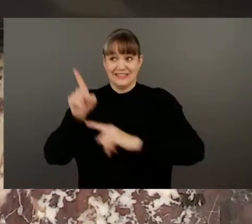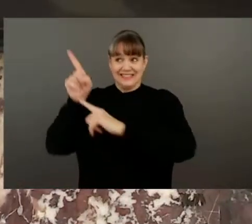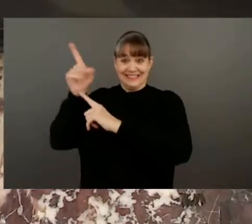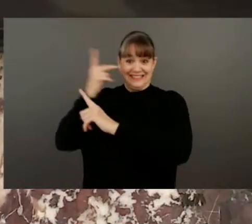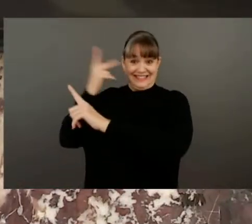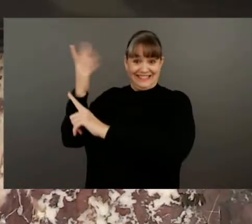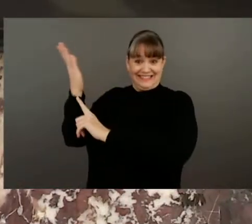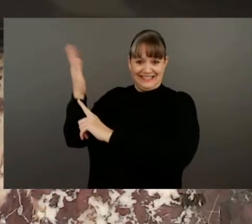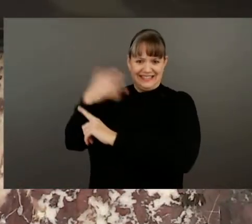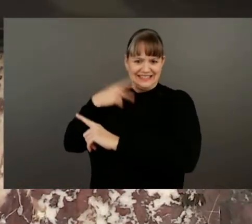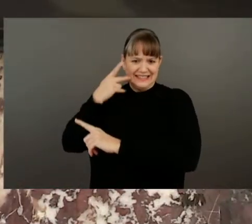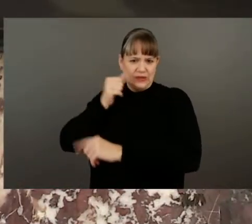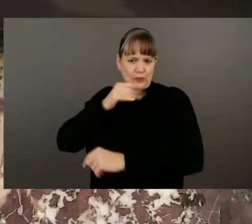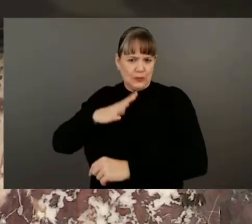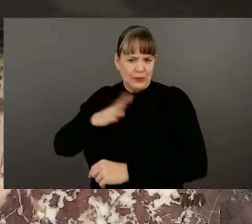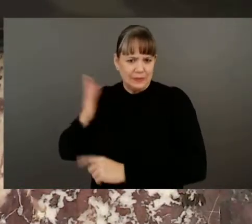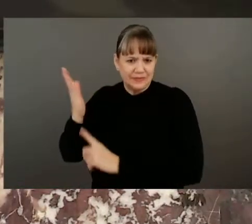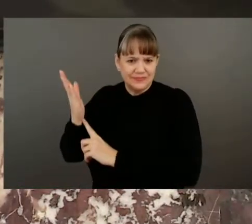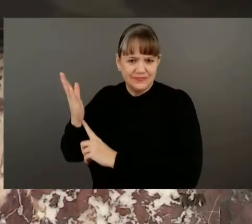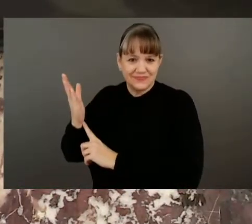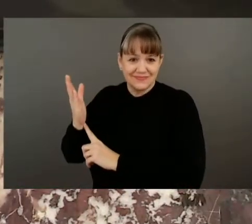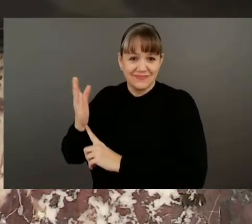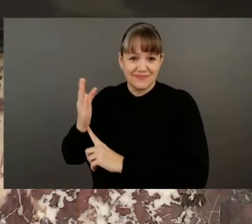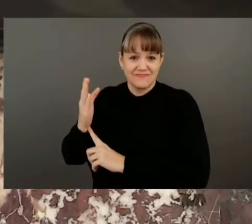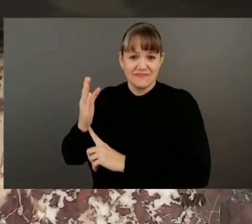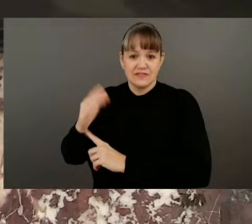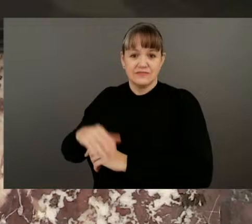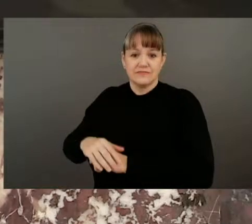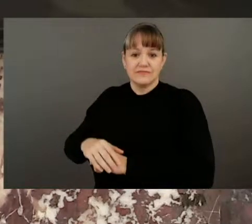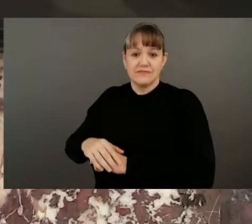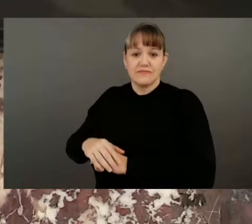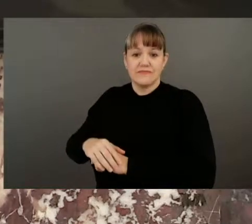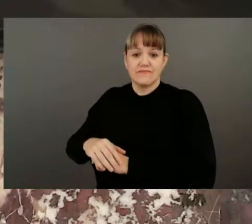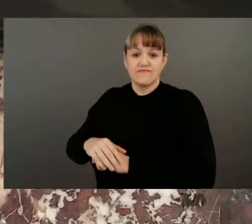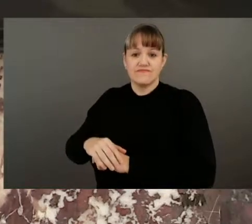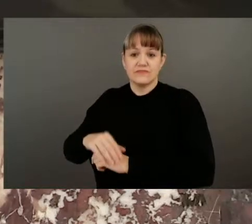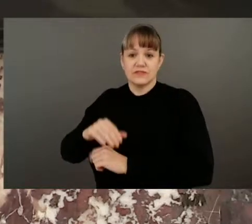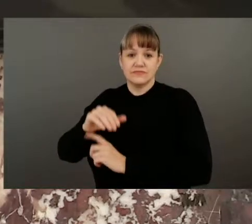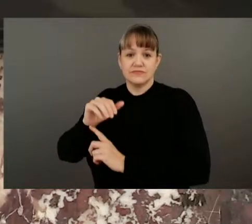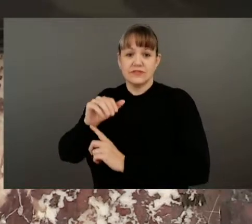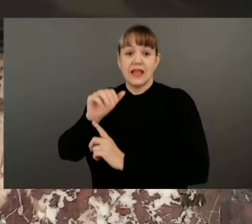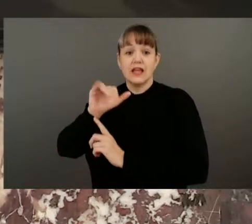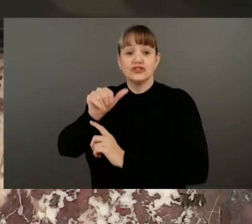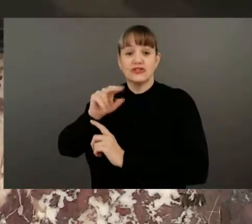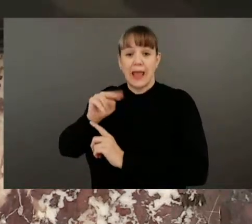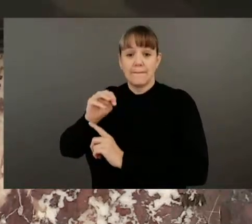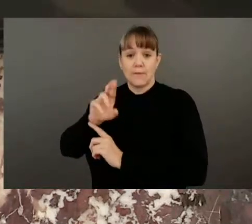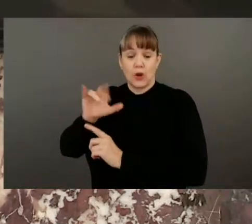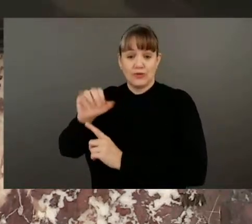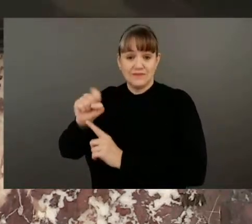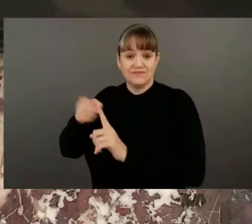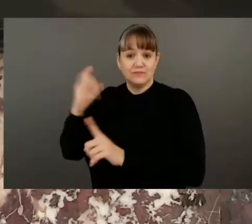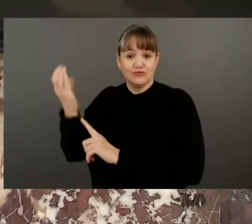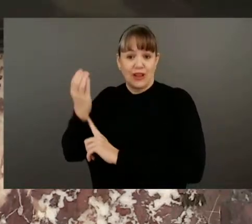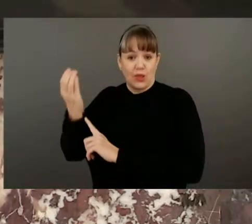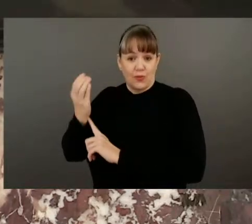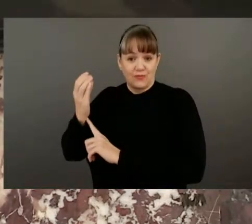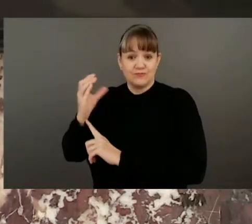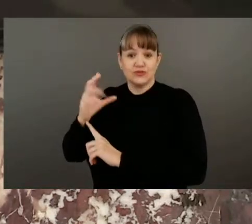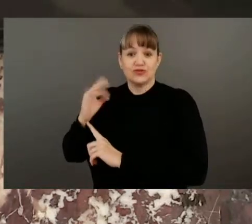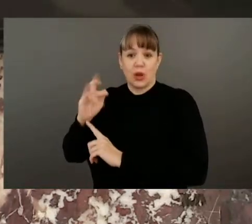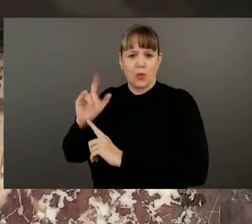Her name's Jan Morris. She's from Chilliwack. I haven't seen her in a number of years, and I hope to run into her after